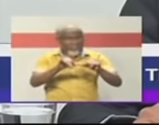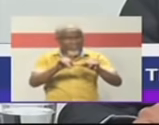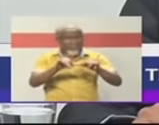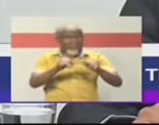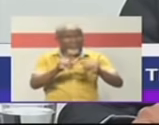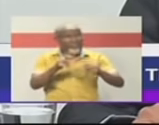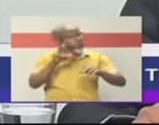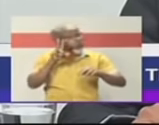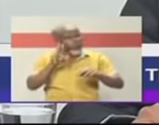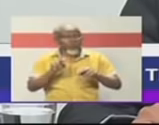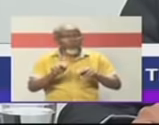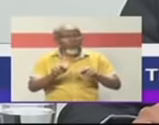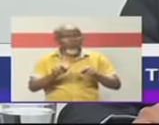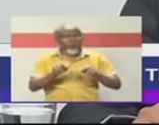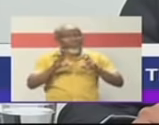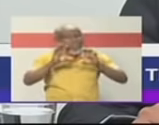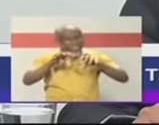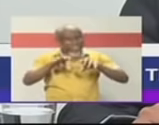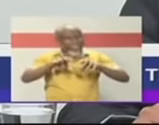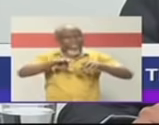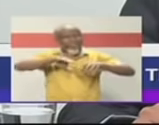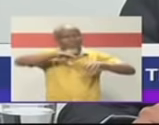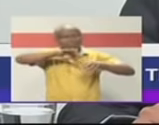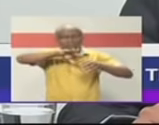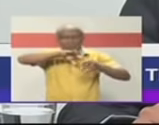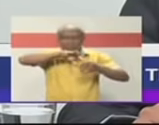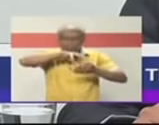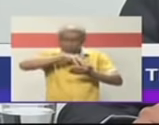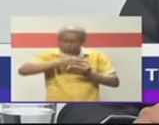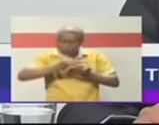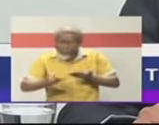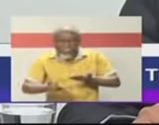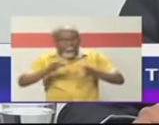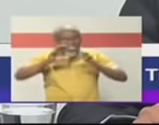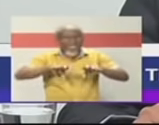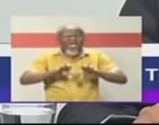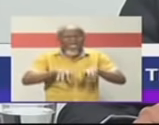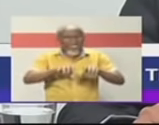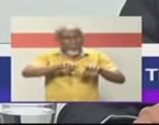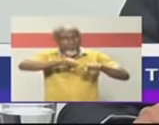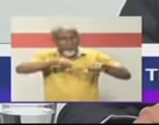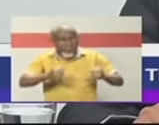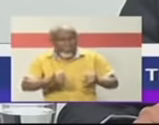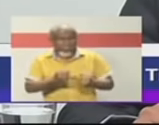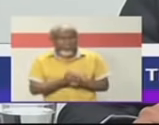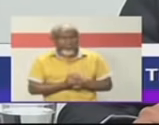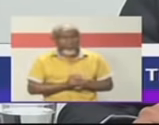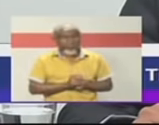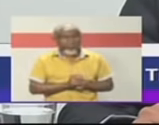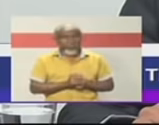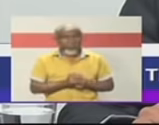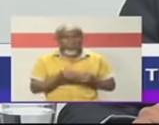It is simply not there. You can add beds, physical